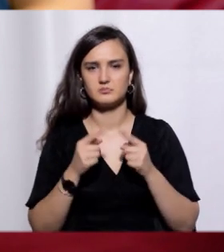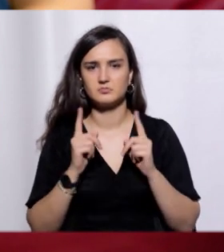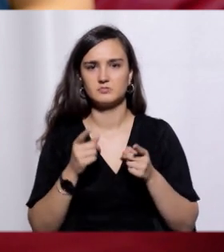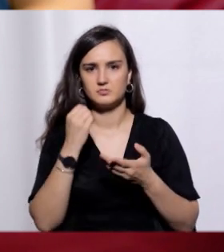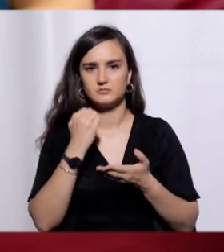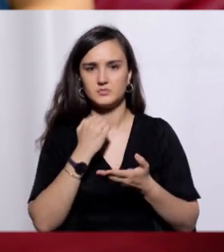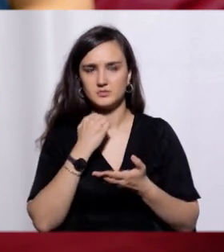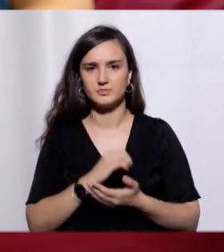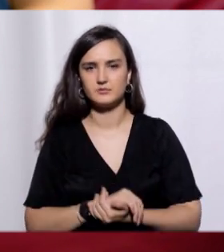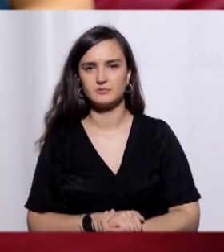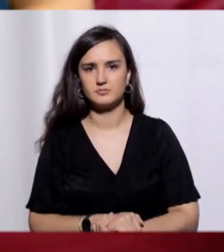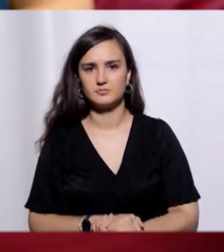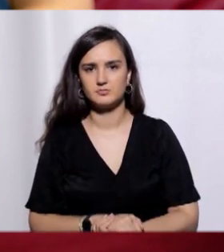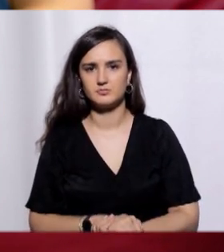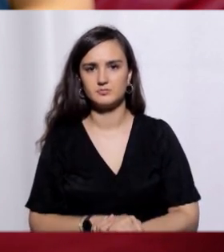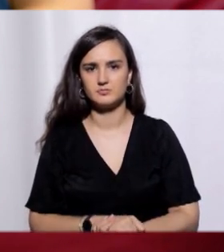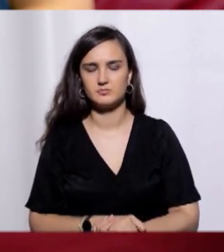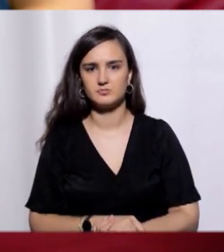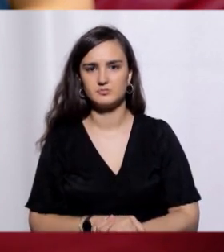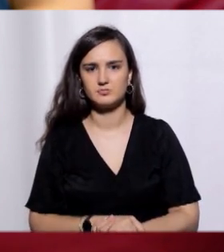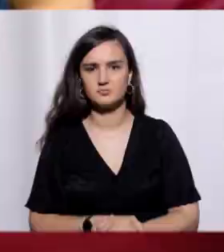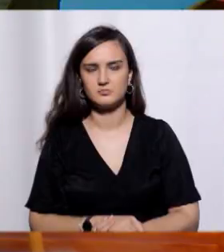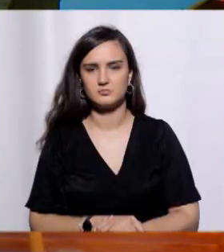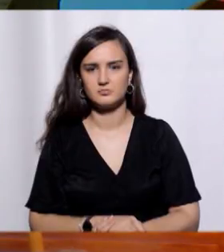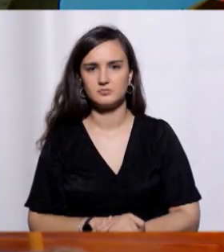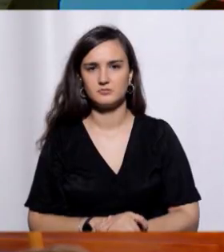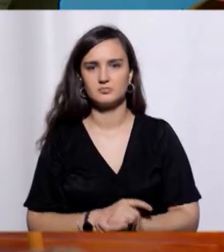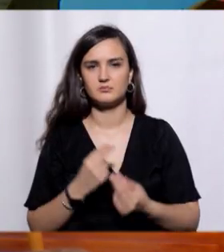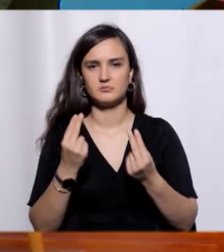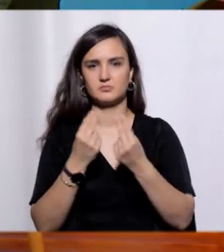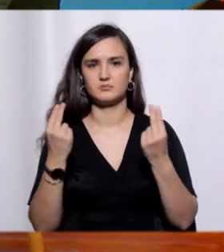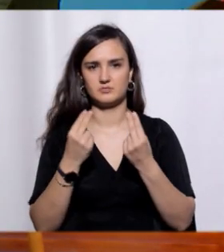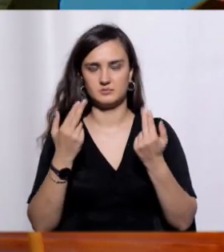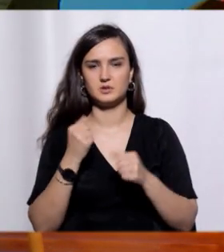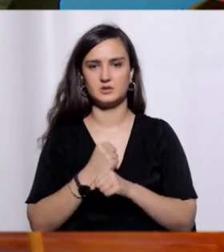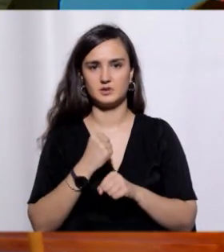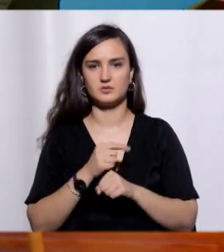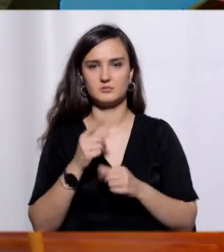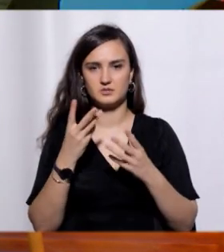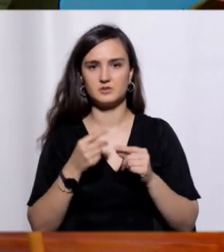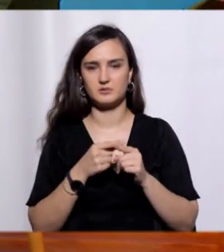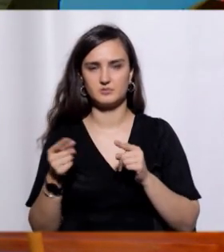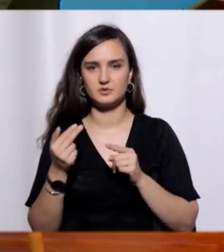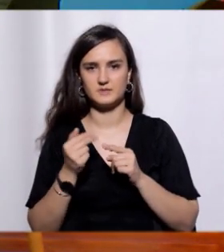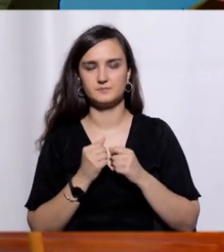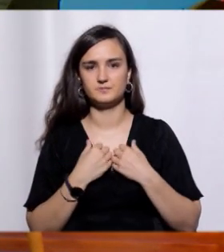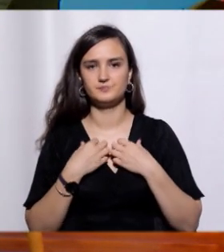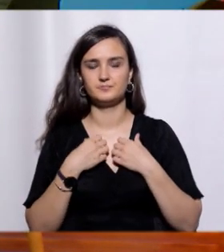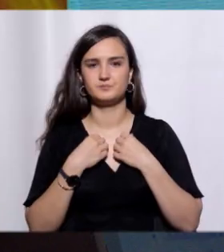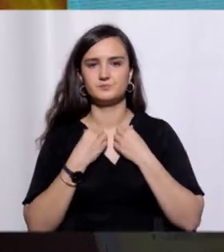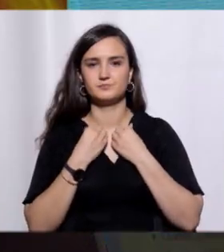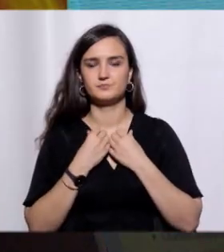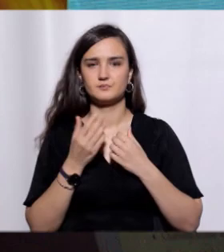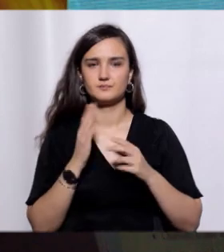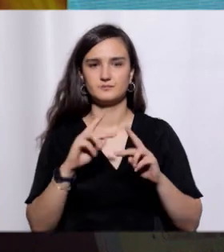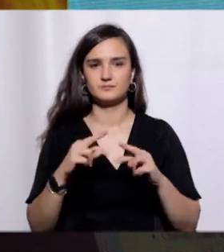Thank you very much. A bit like what teachers might be expected to do these days. Yes. Okay, well,